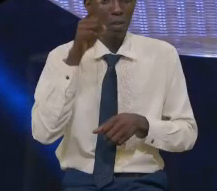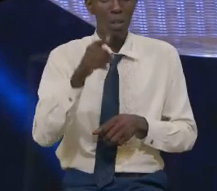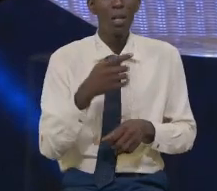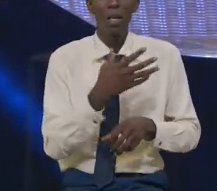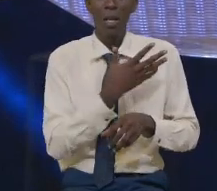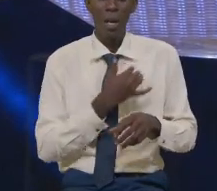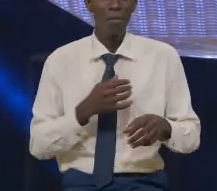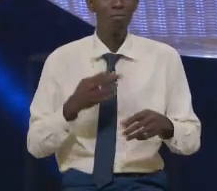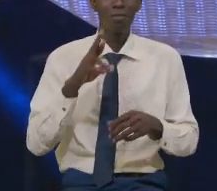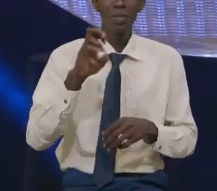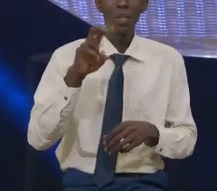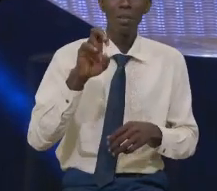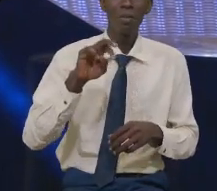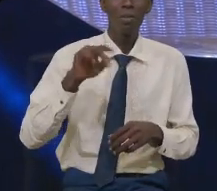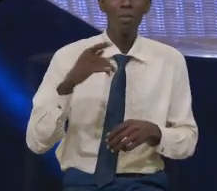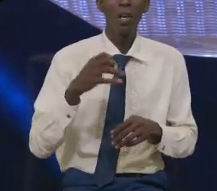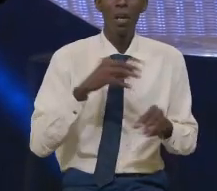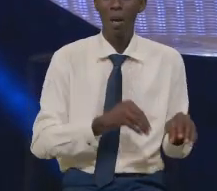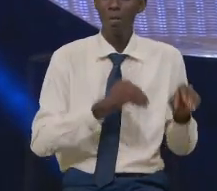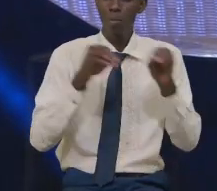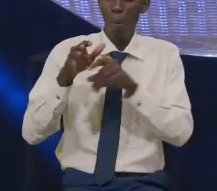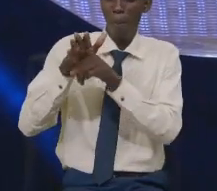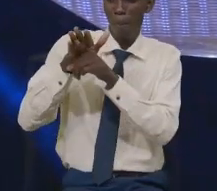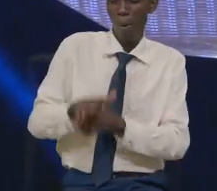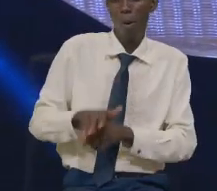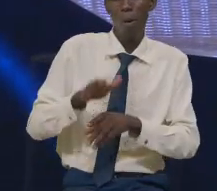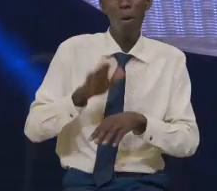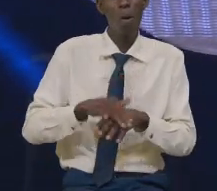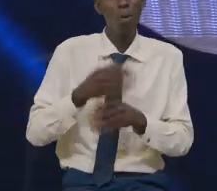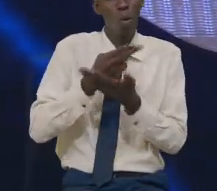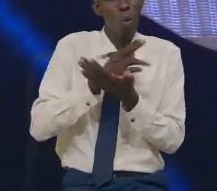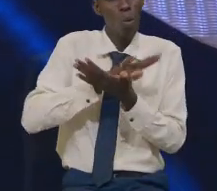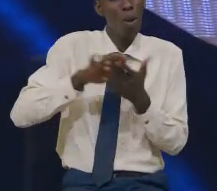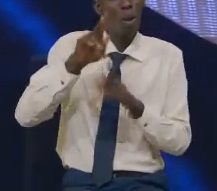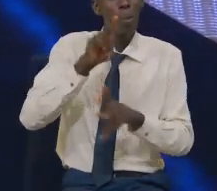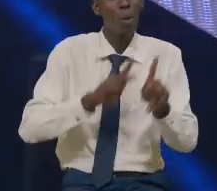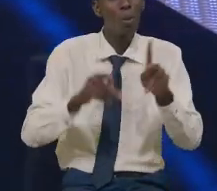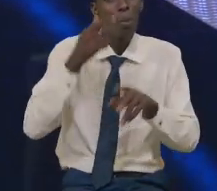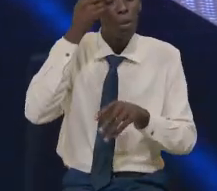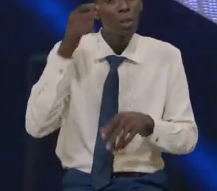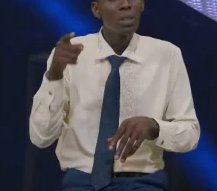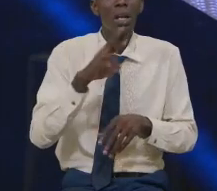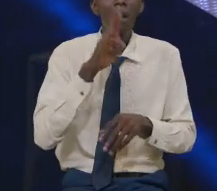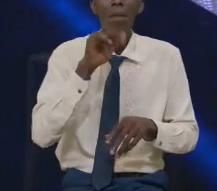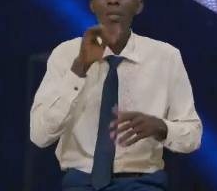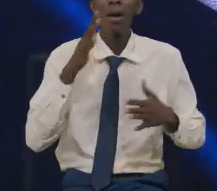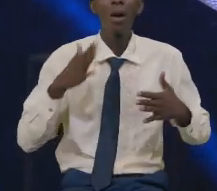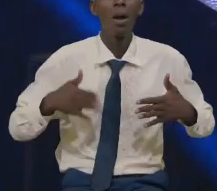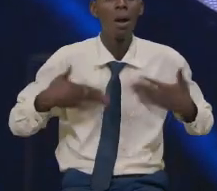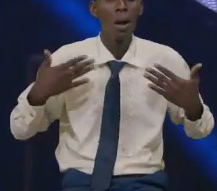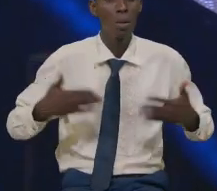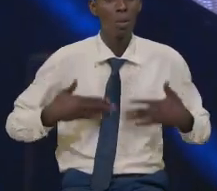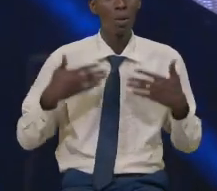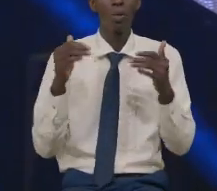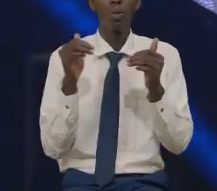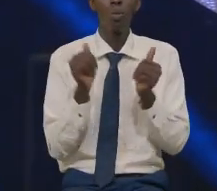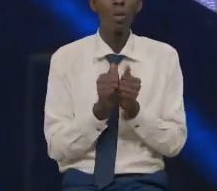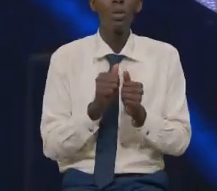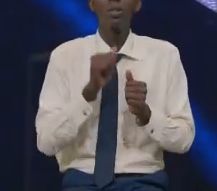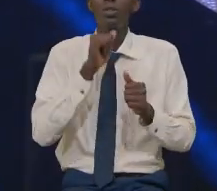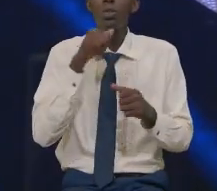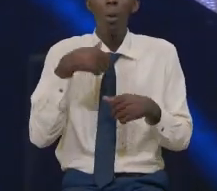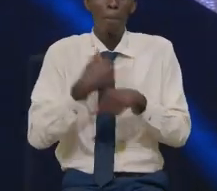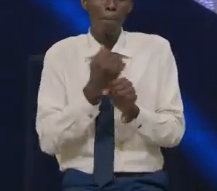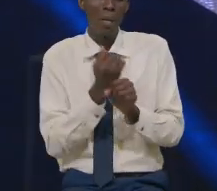and they put pressure on righteous people because they are not happy with not making